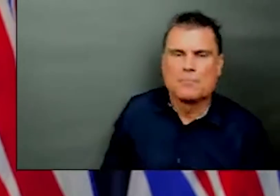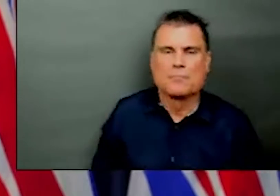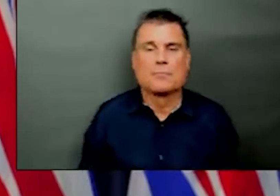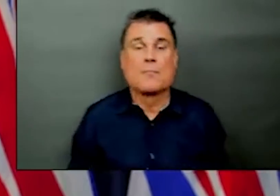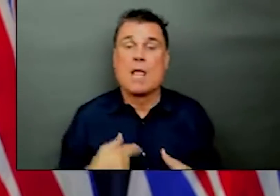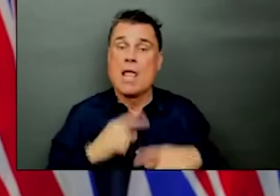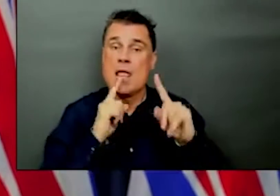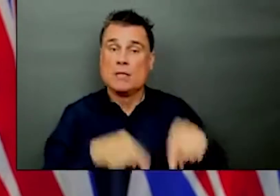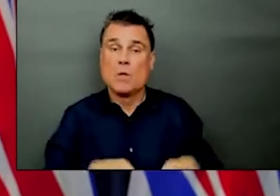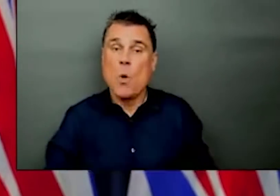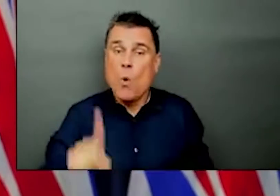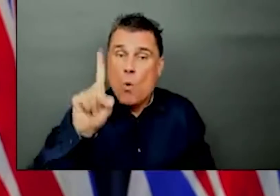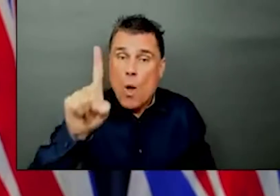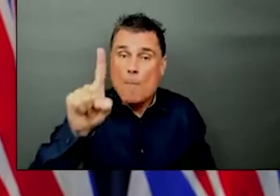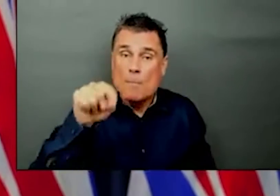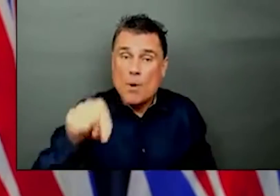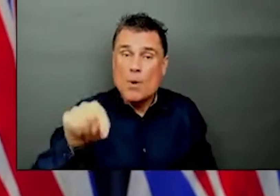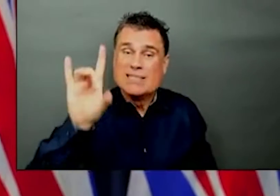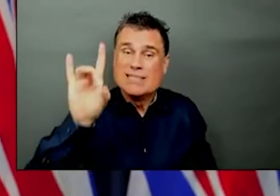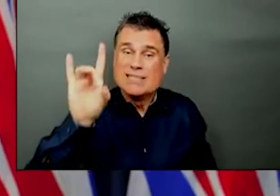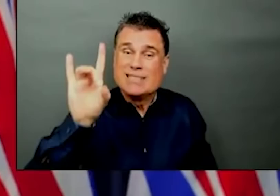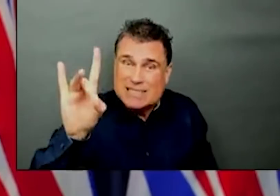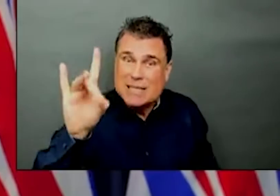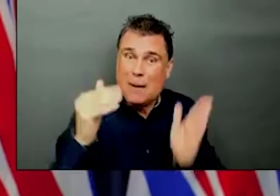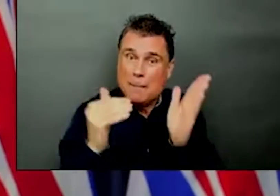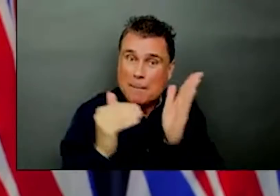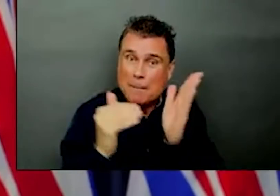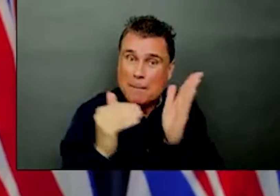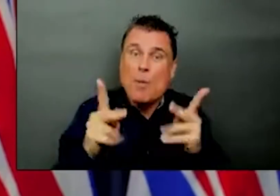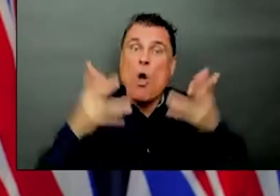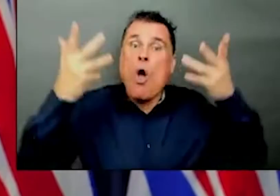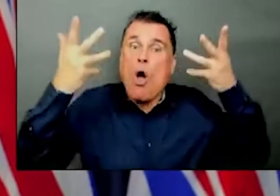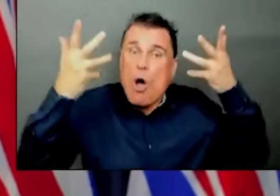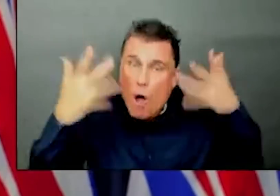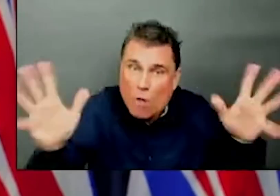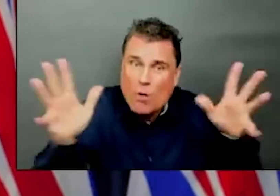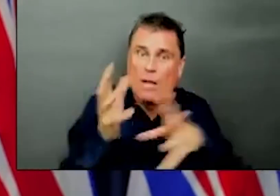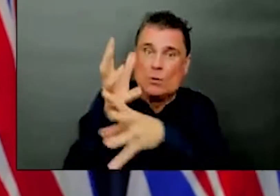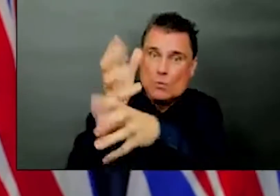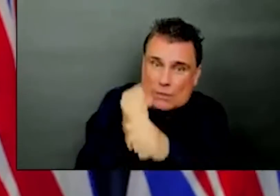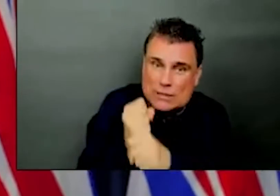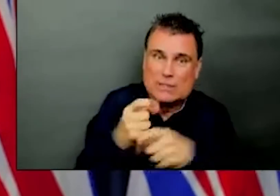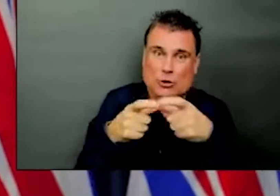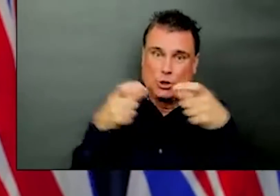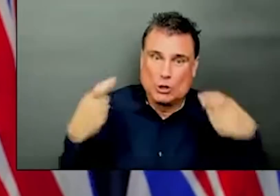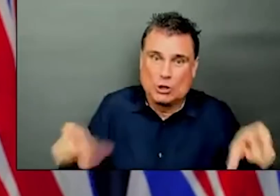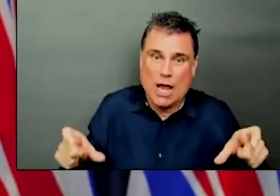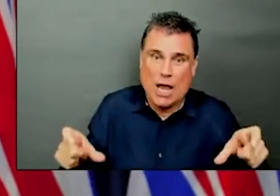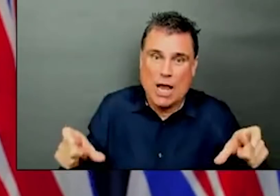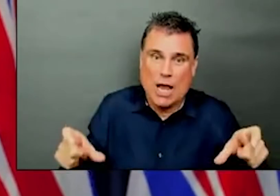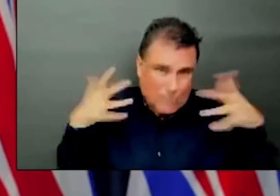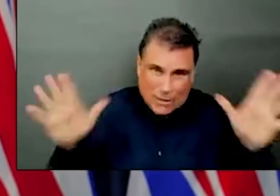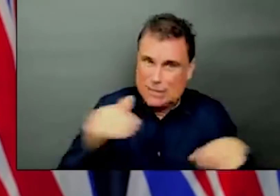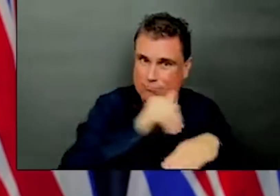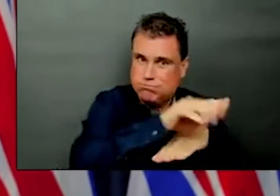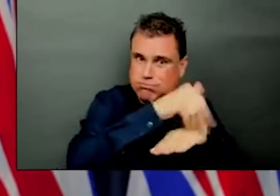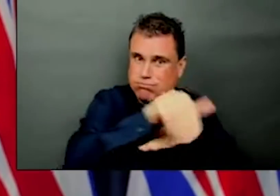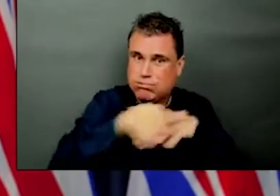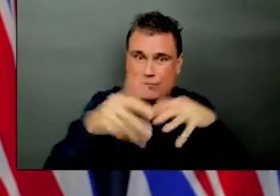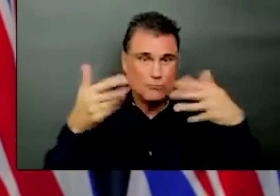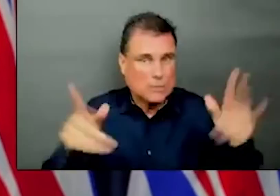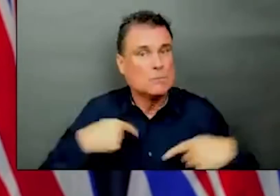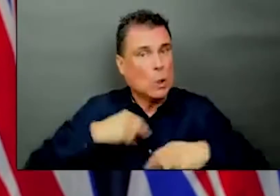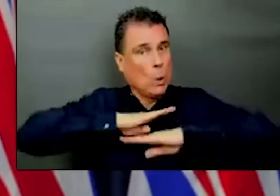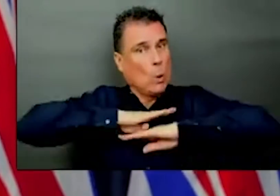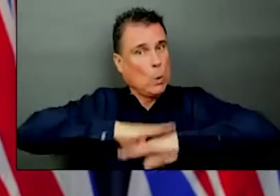that's evident by my inbox and the engagement that I have with people in my community. There are 300,000 applicants that have made